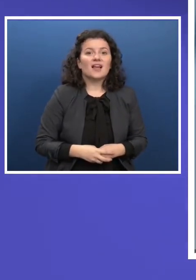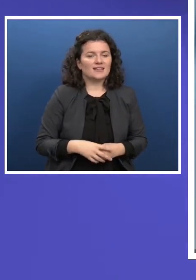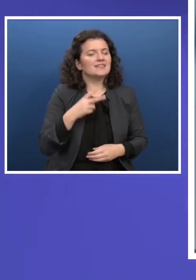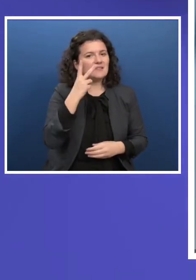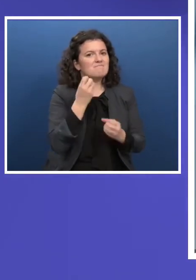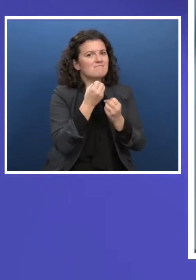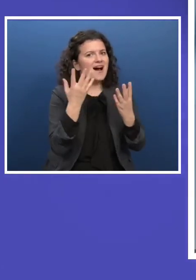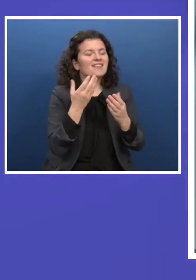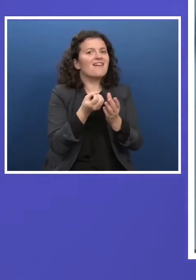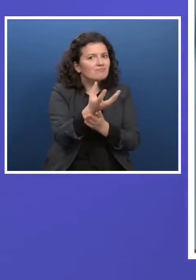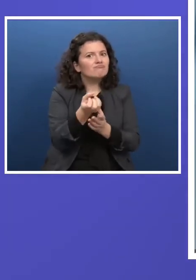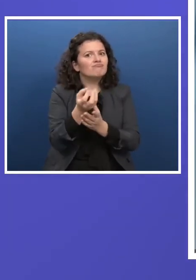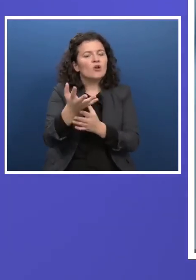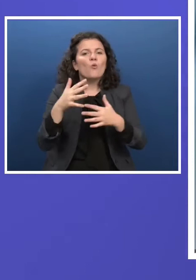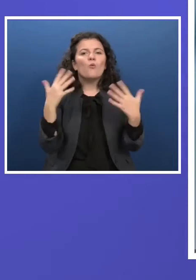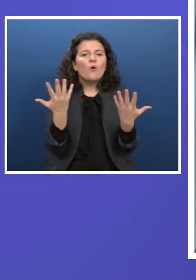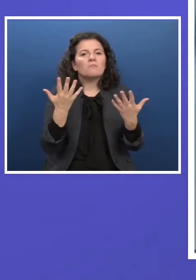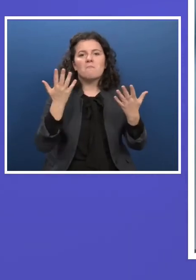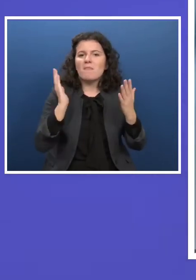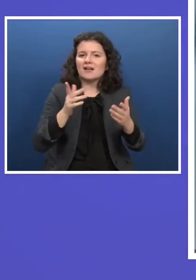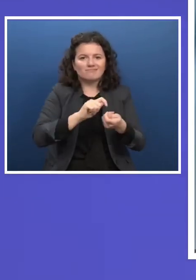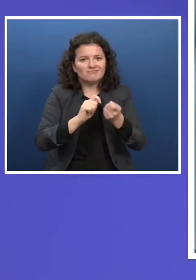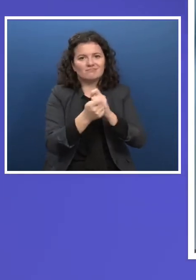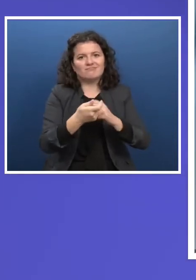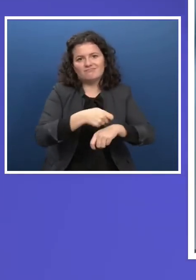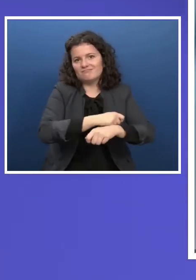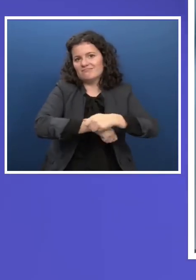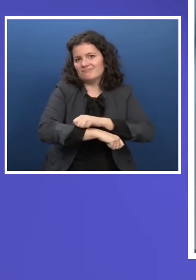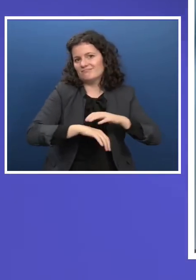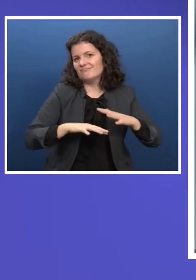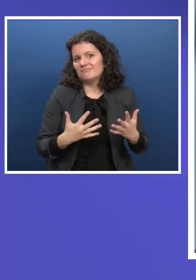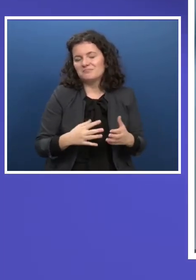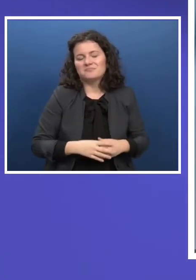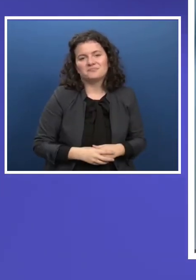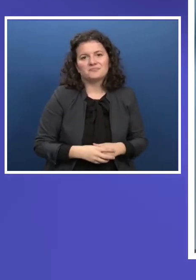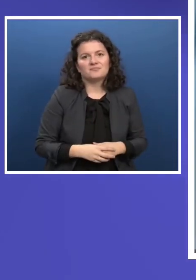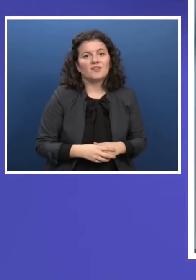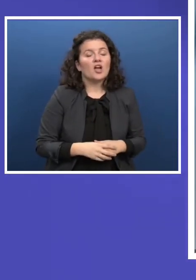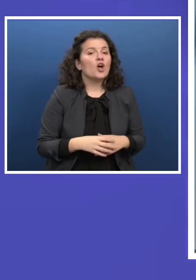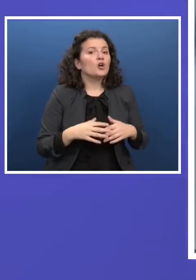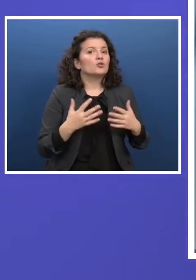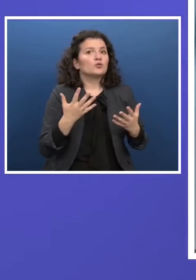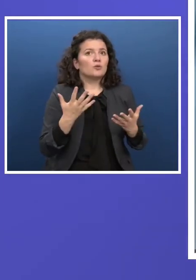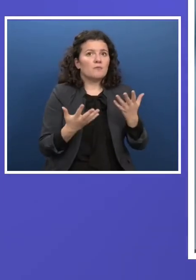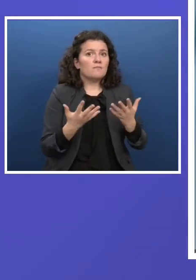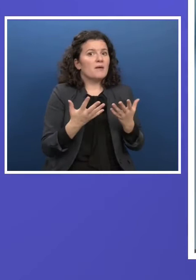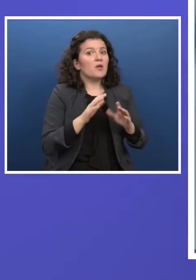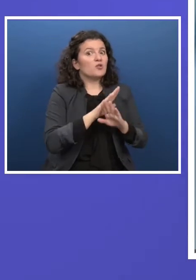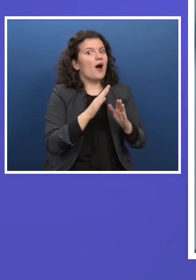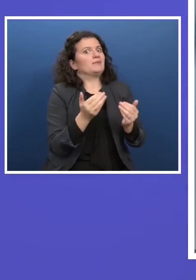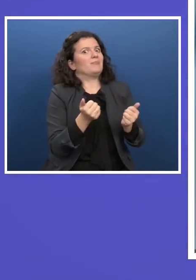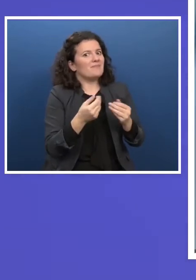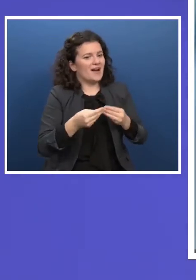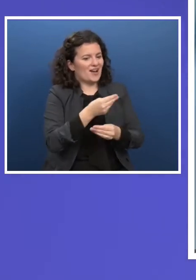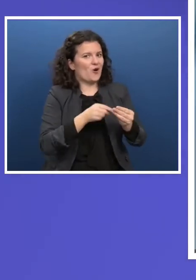very first point I would like to make, and it's probably something that you can expect from an economic organization, but what